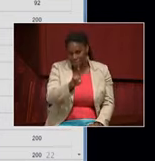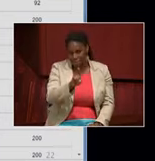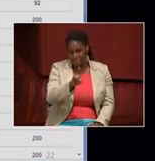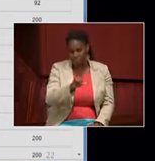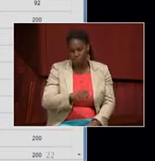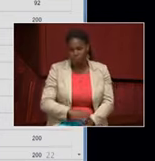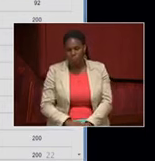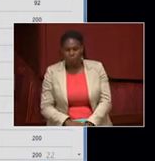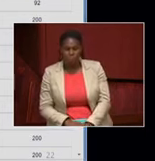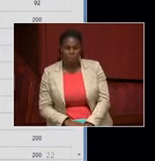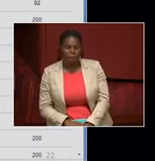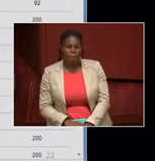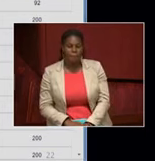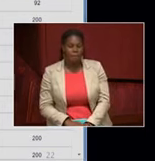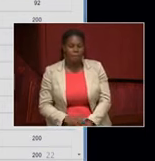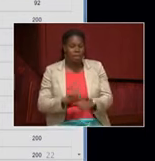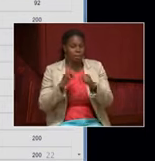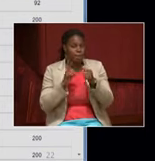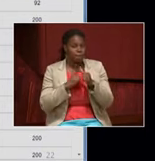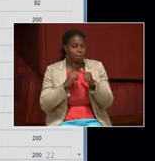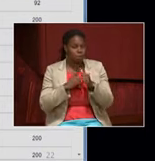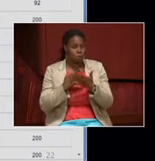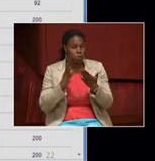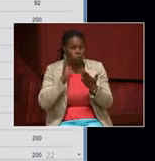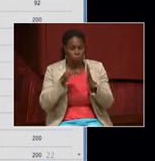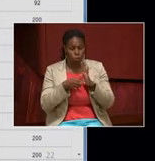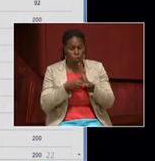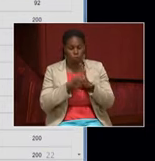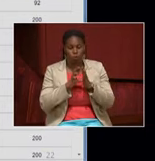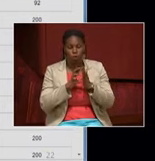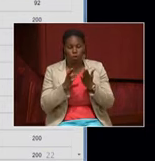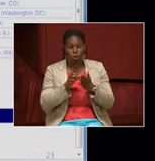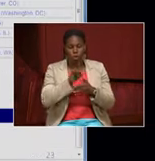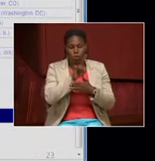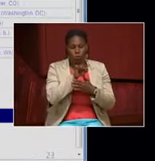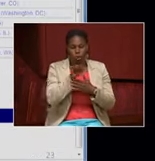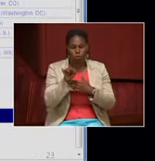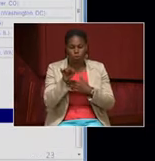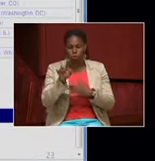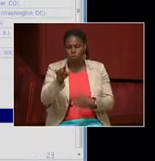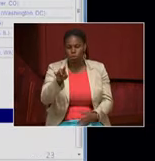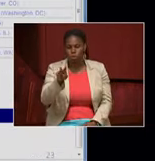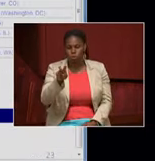And the first one that we're going to look at is the 1 through 200.